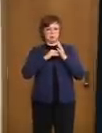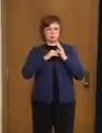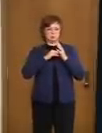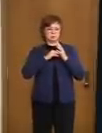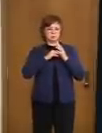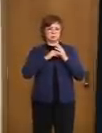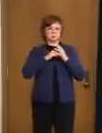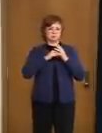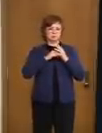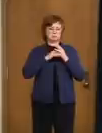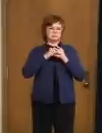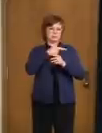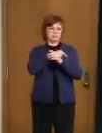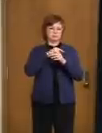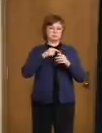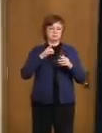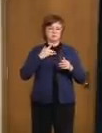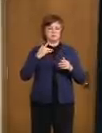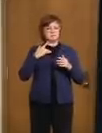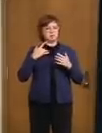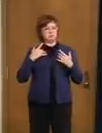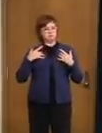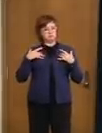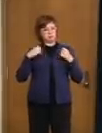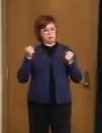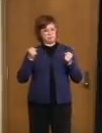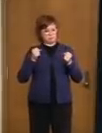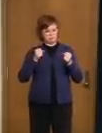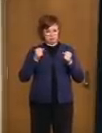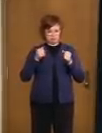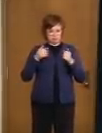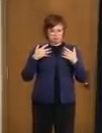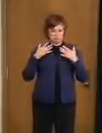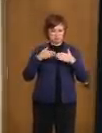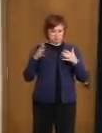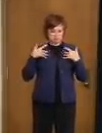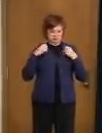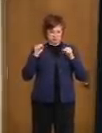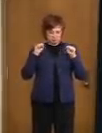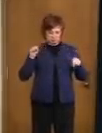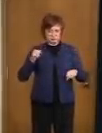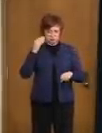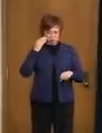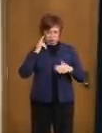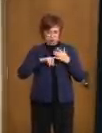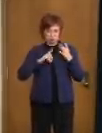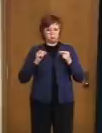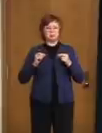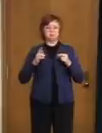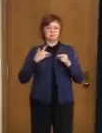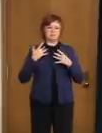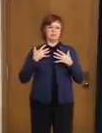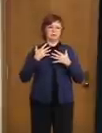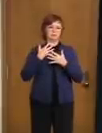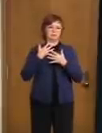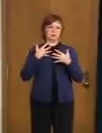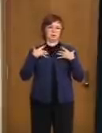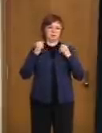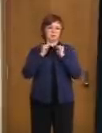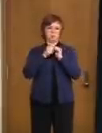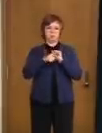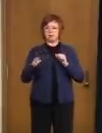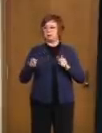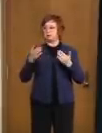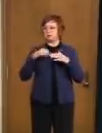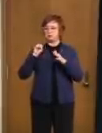our public health care system and the staff throughout the province that know how to do this and know how to do it very well. We'll continue in the